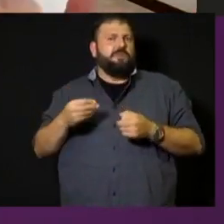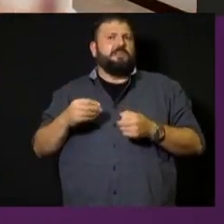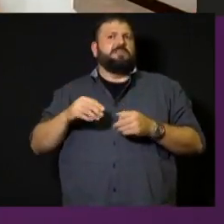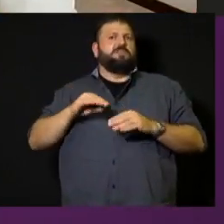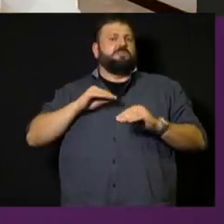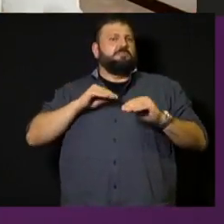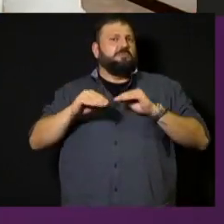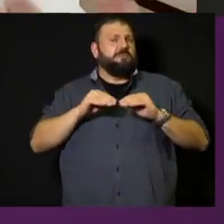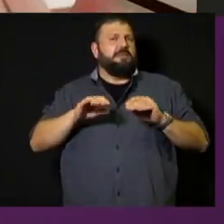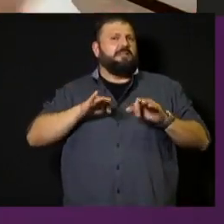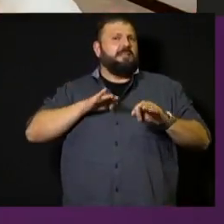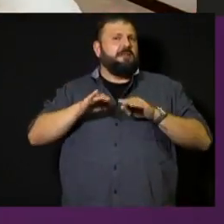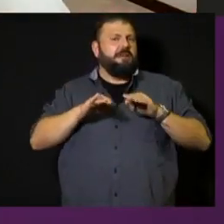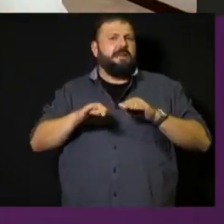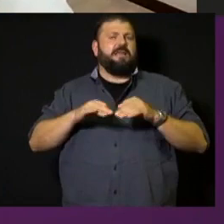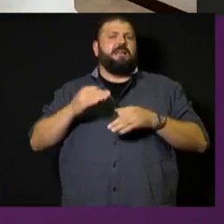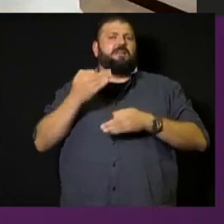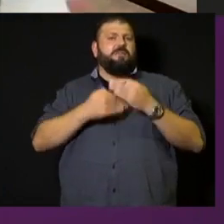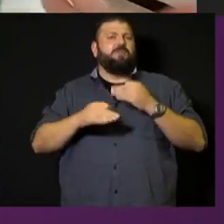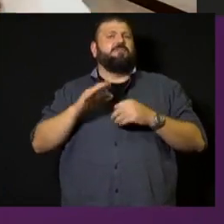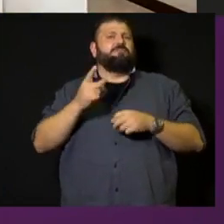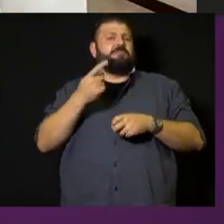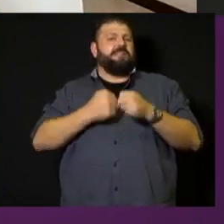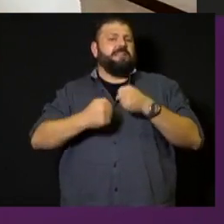to overcome obstacles.